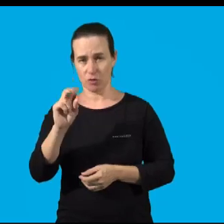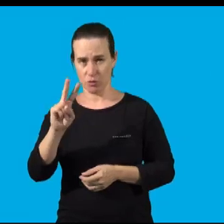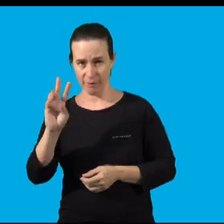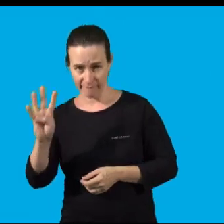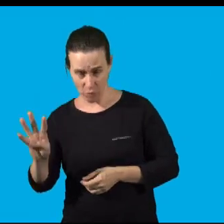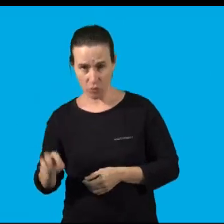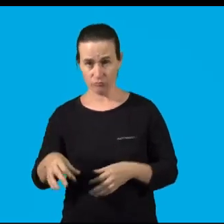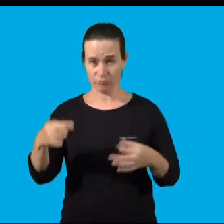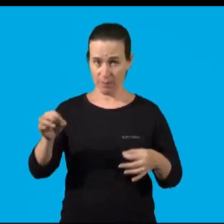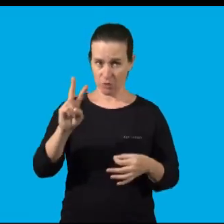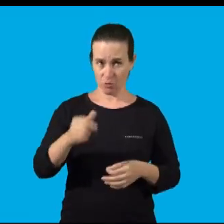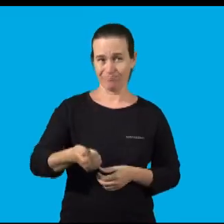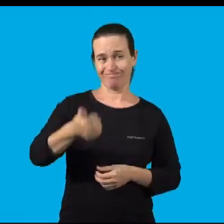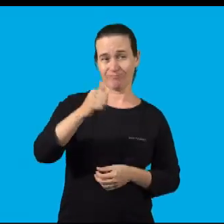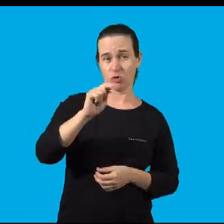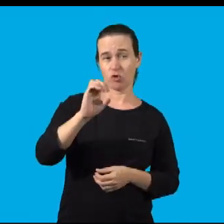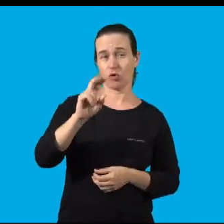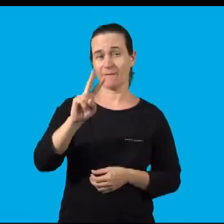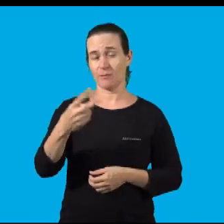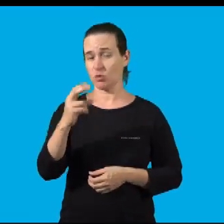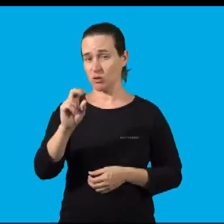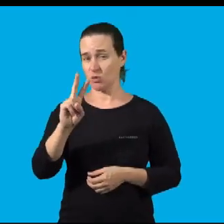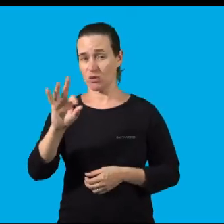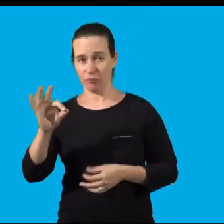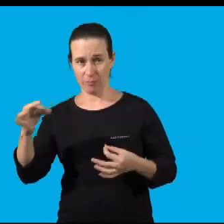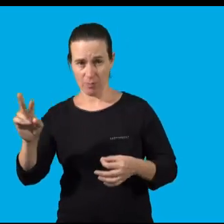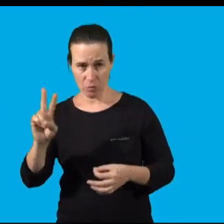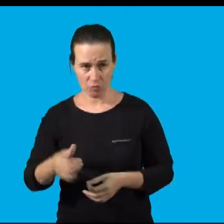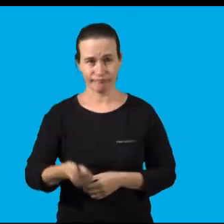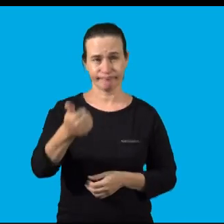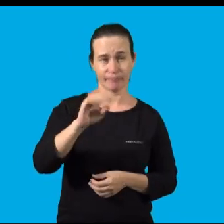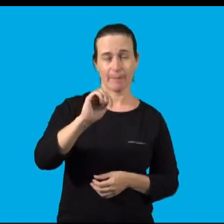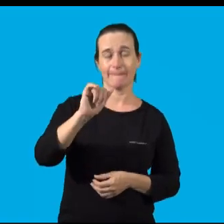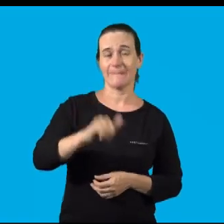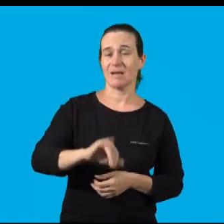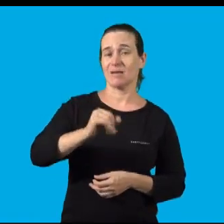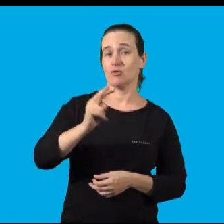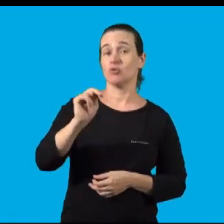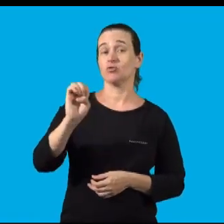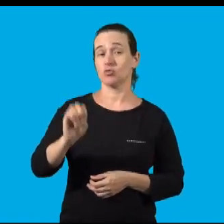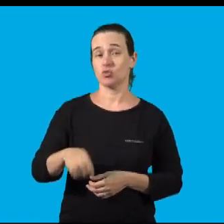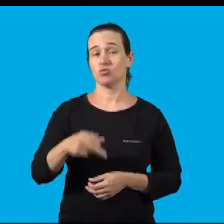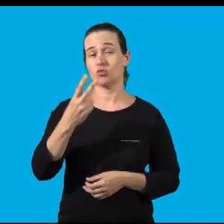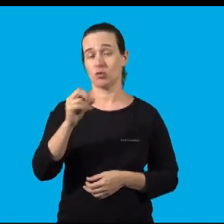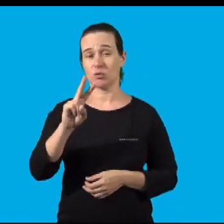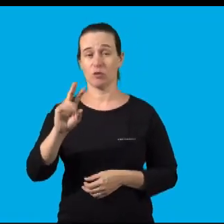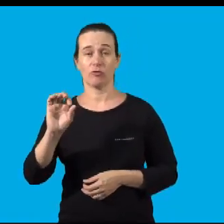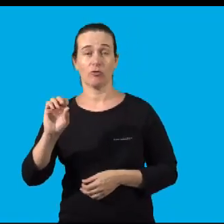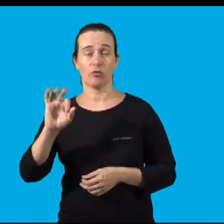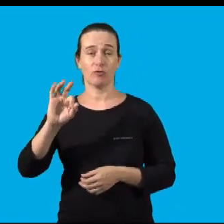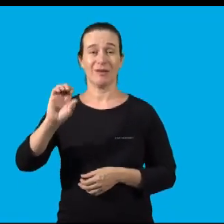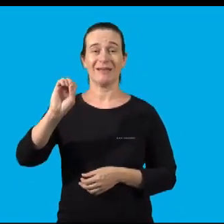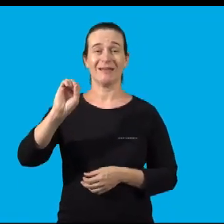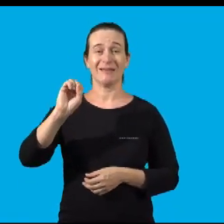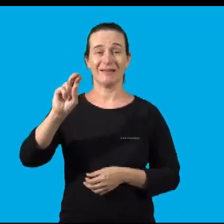2024 supplementary paper, the November 2023 Paper 2, the May-June 2023 supplementary paper,